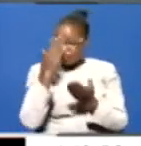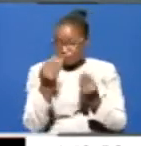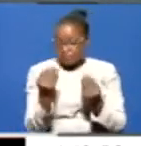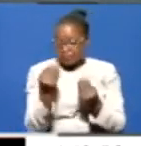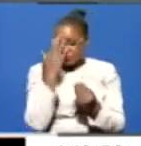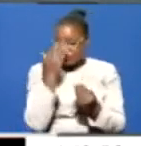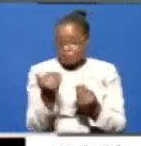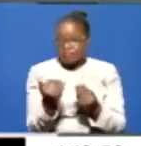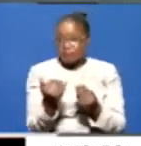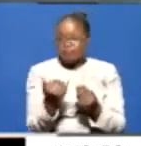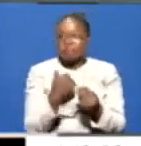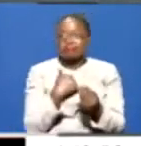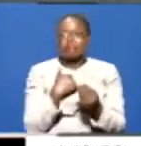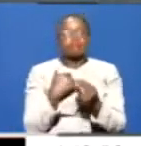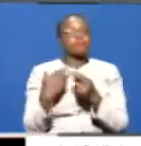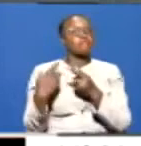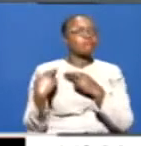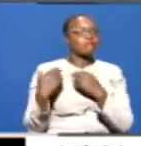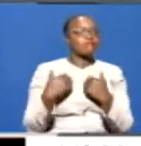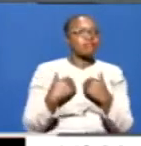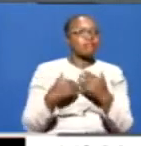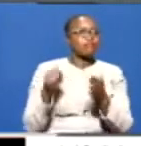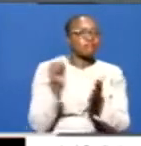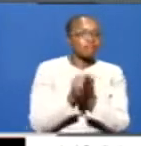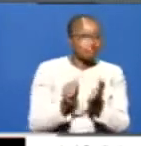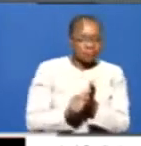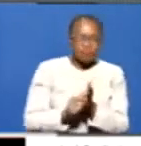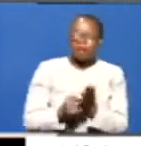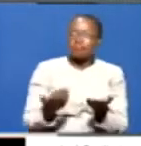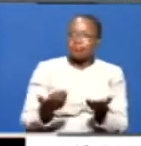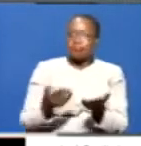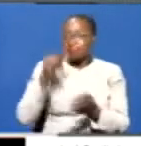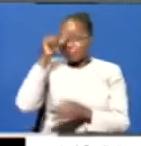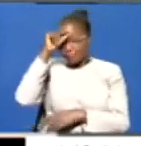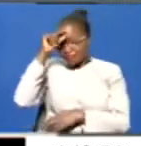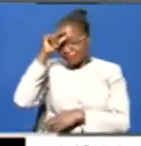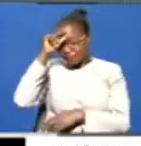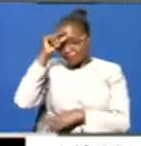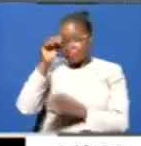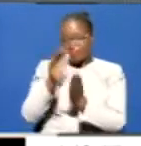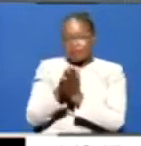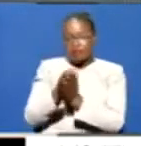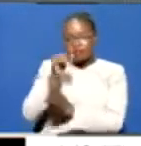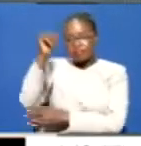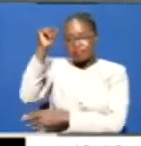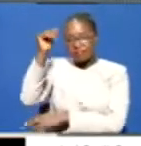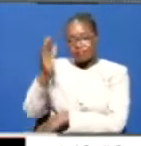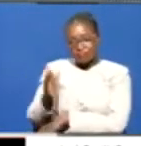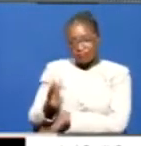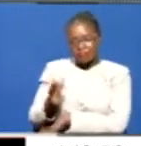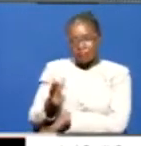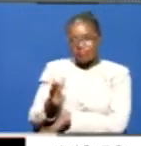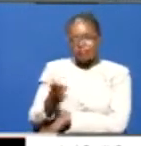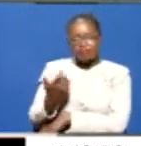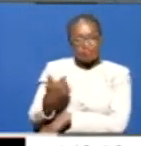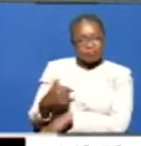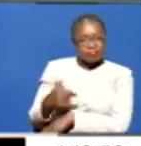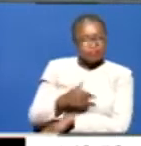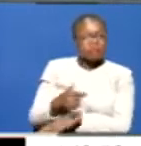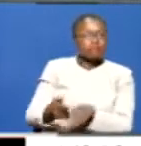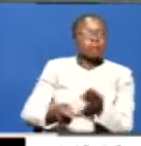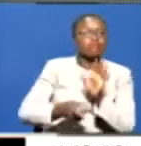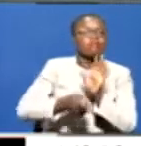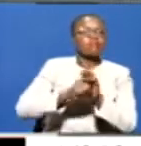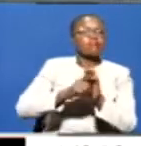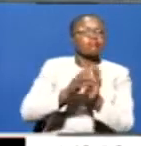have sat with other agencies of government, with the politicians. We are required by